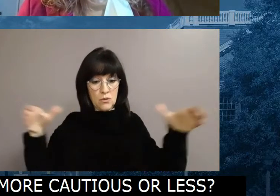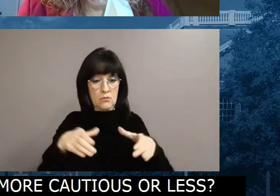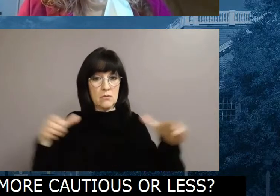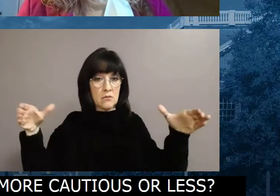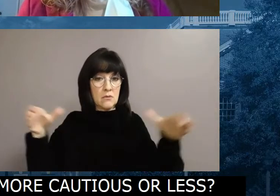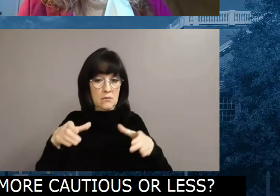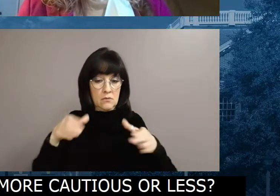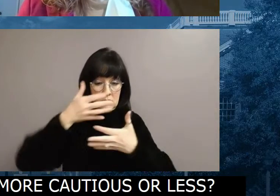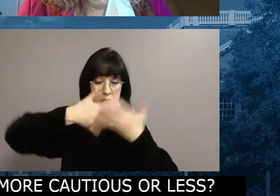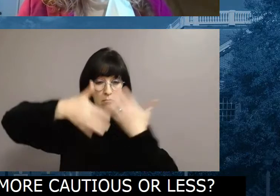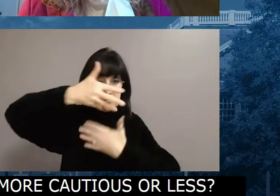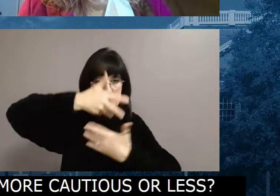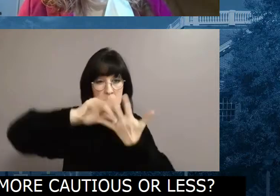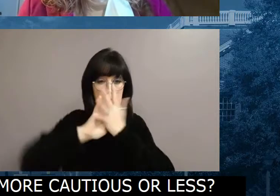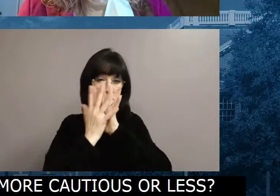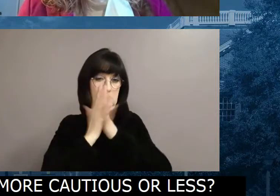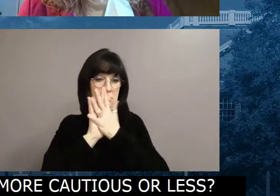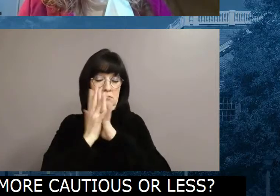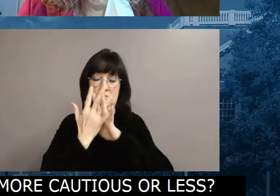With respect to